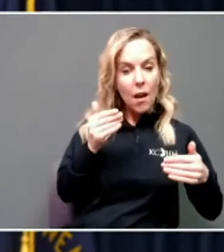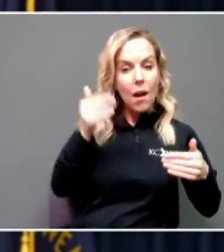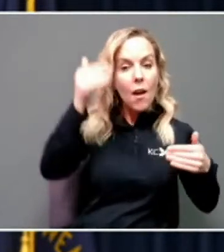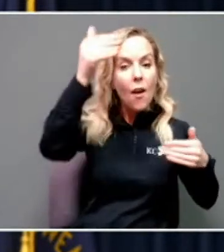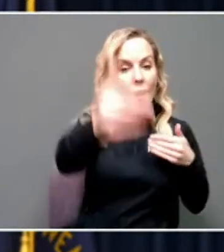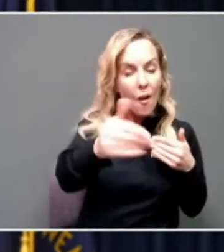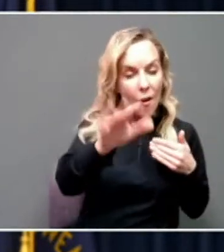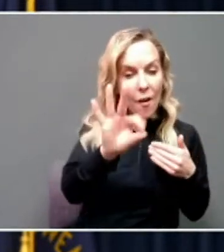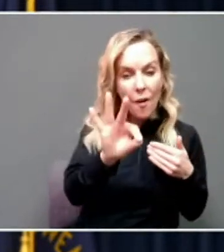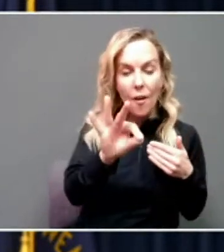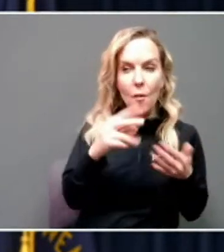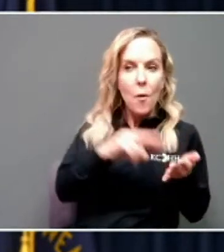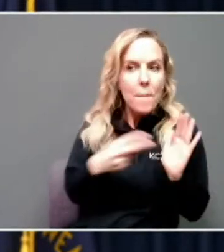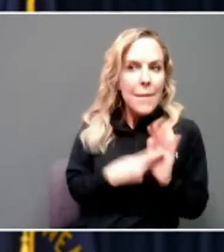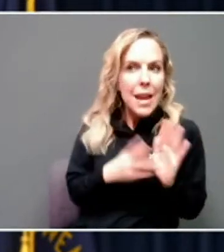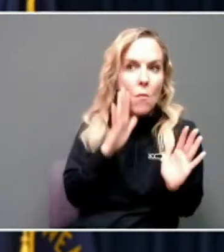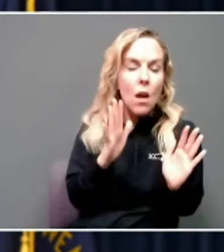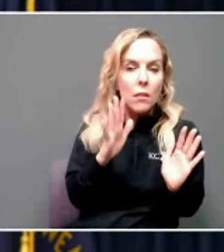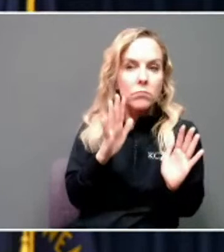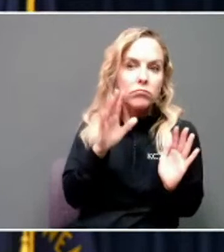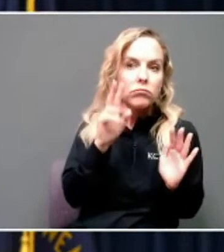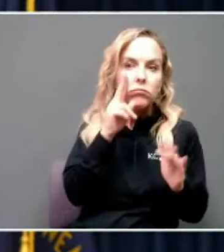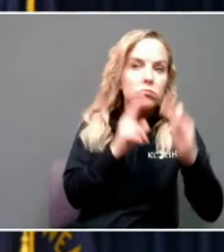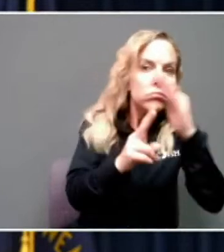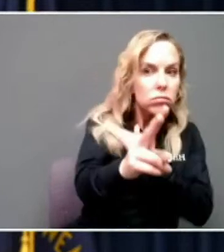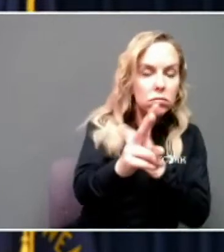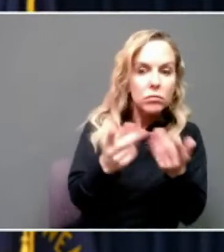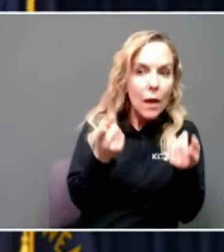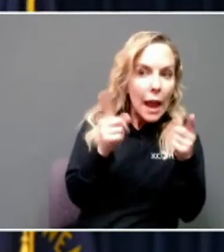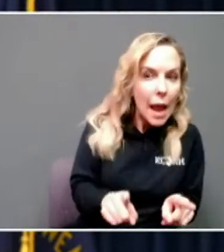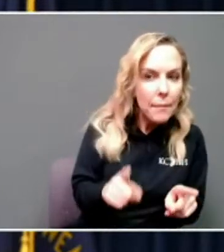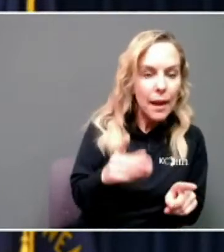So, are you? Do you feel like making any predictions?